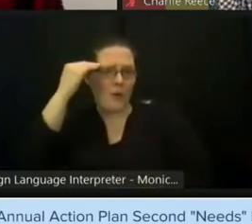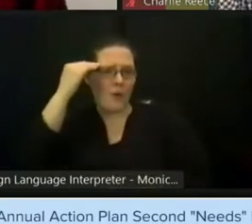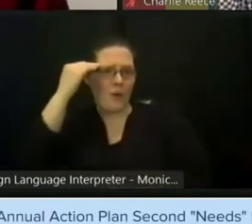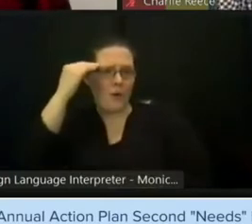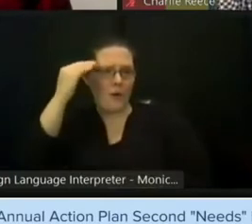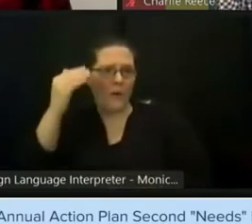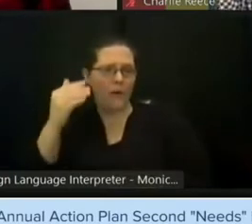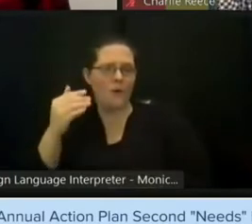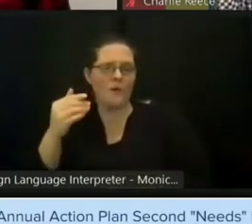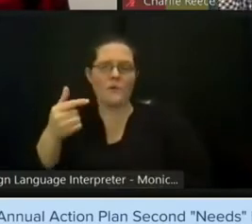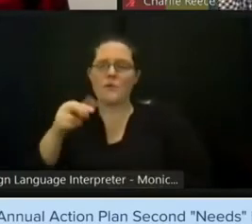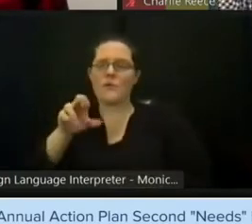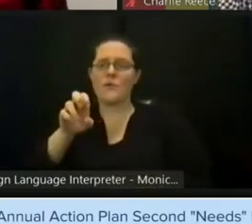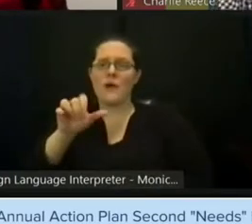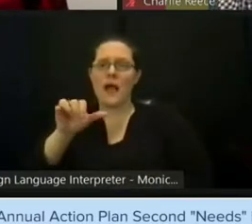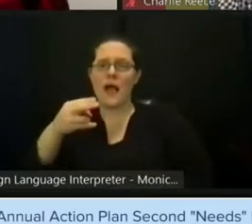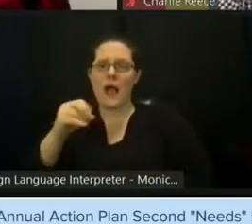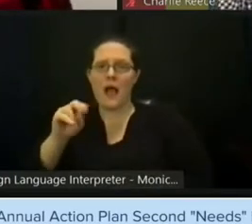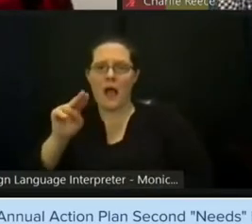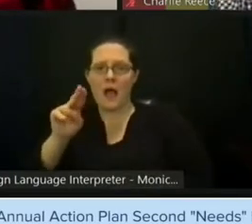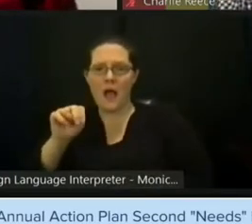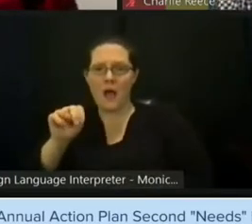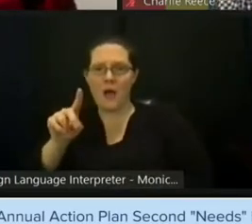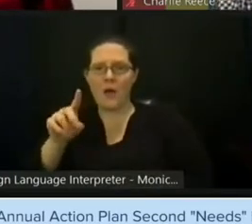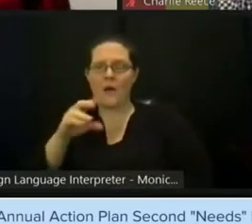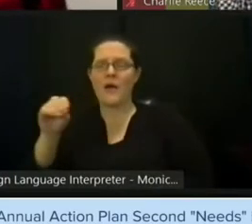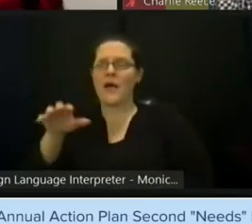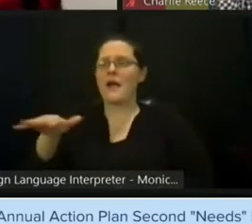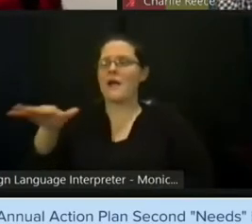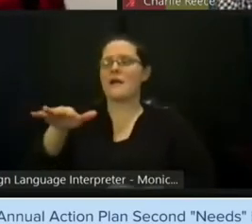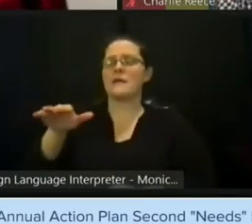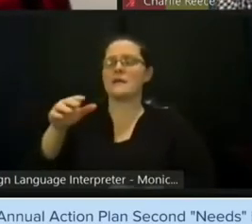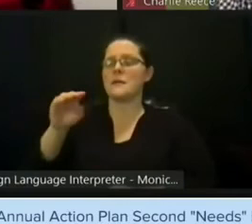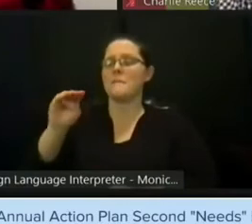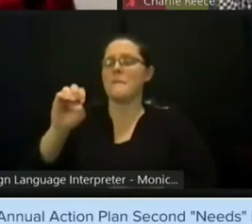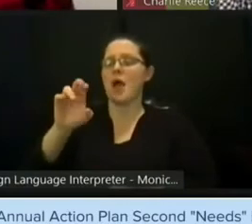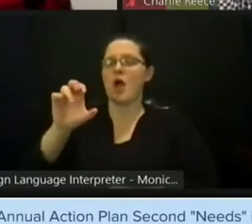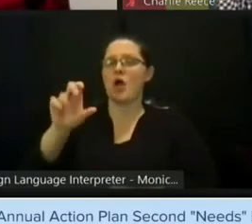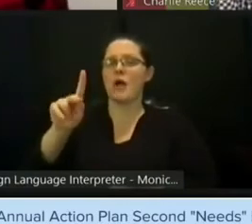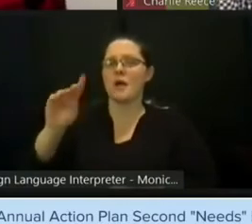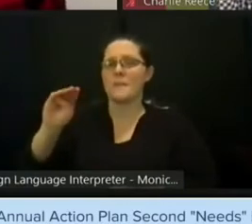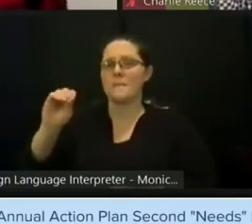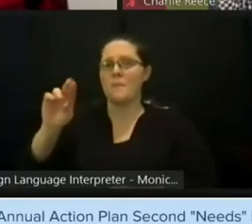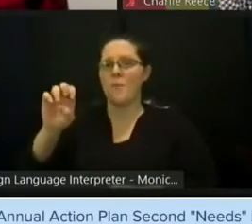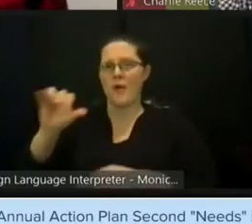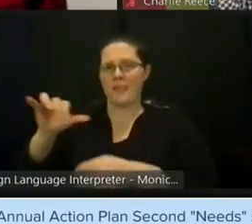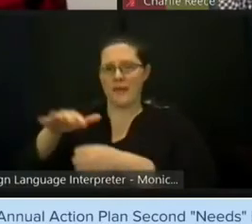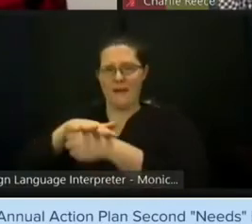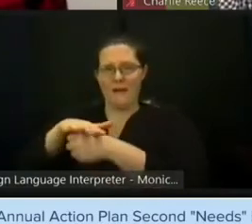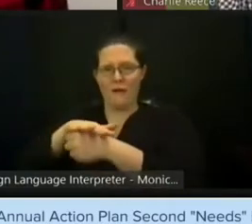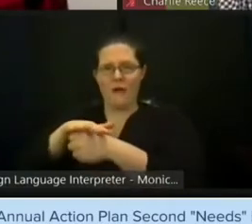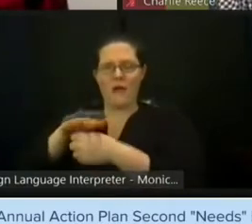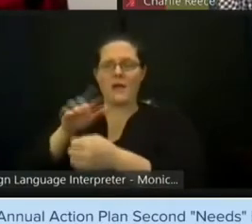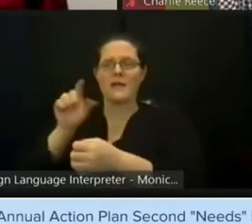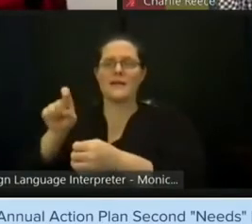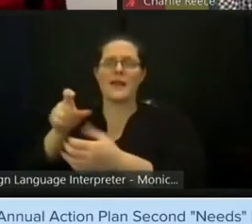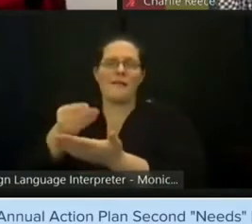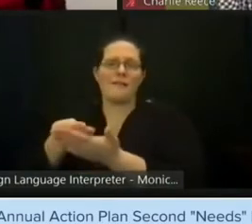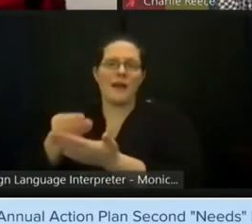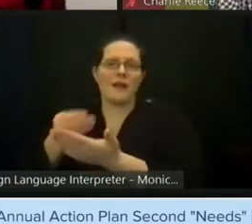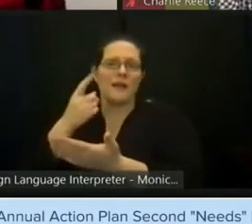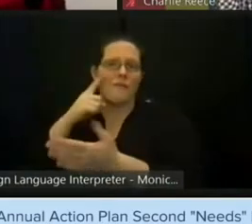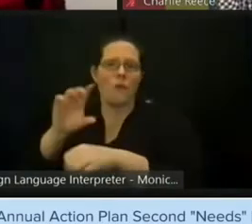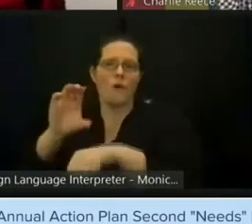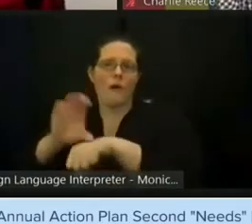Bragg-Town and Merrick Moore area is requesting funding for consultations